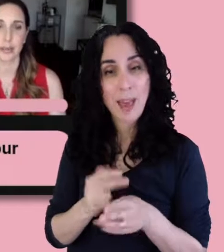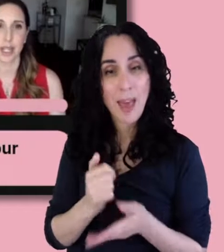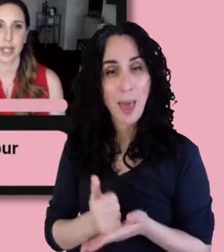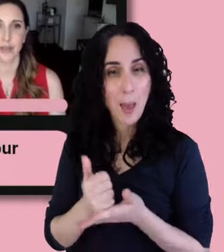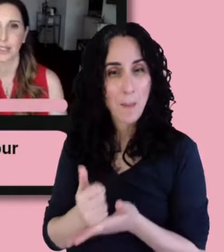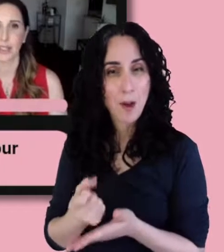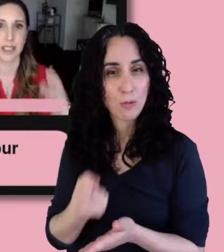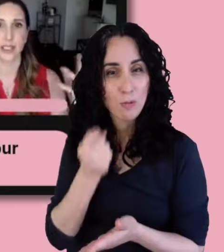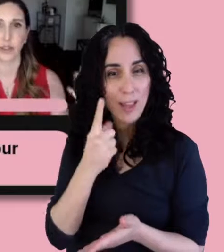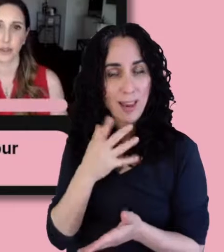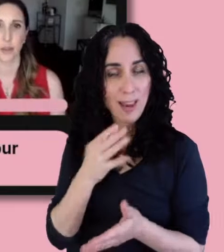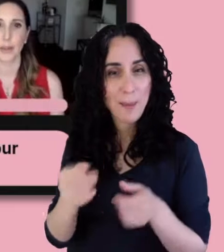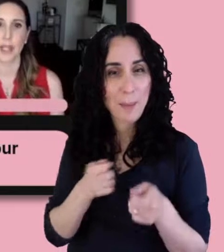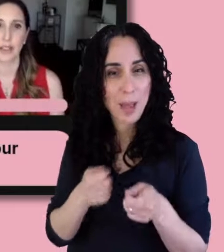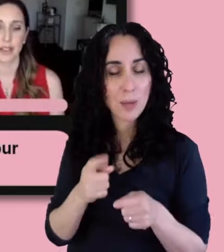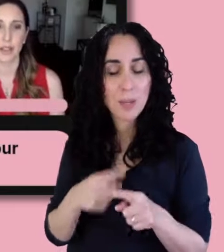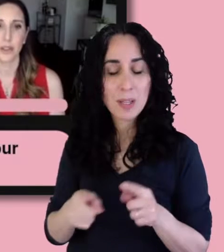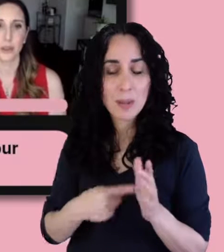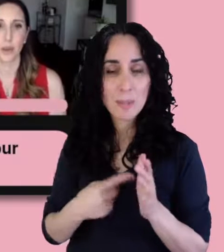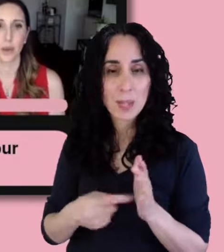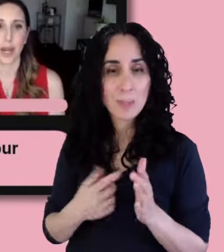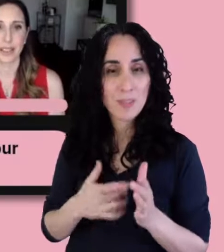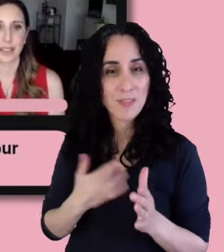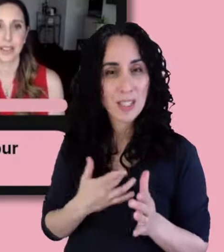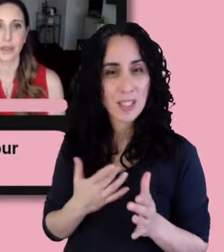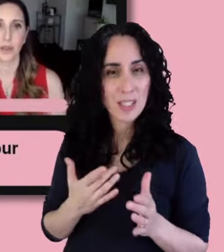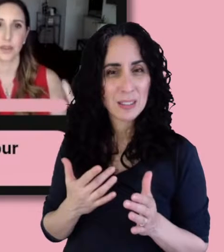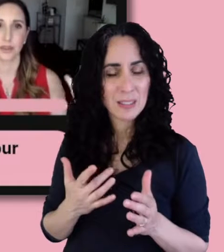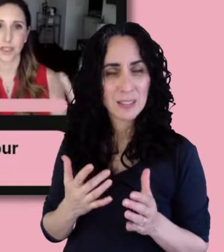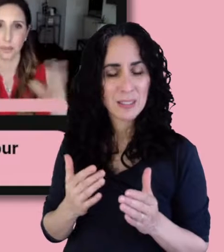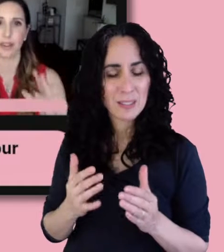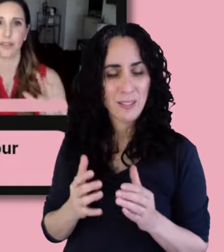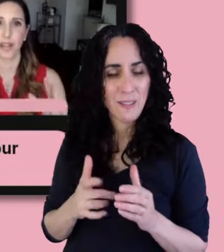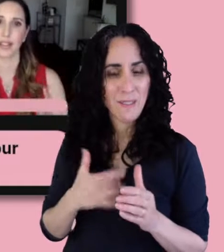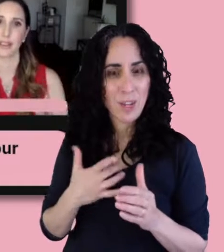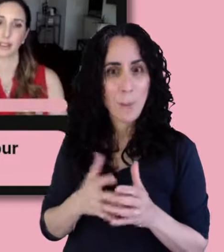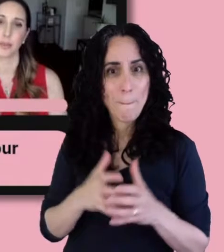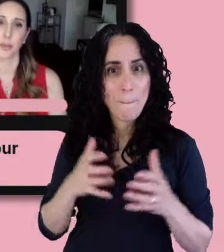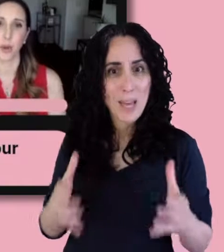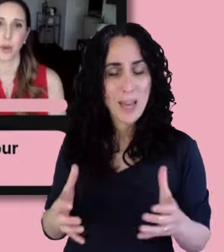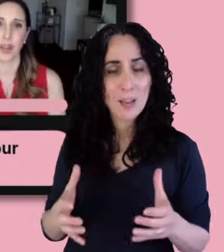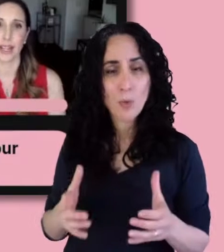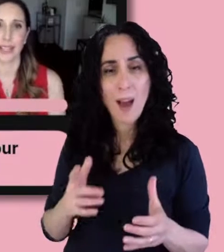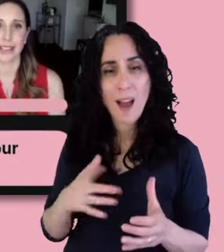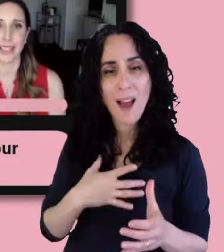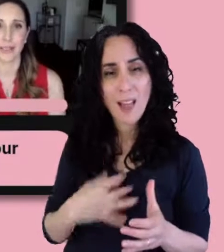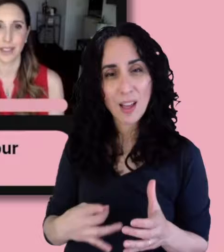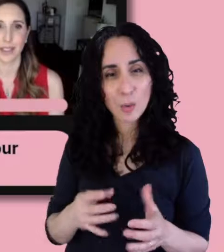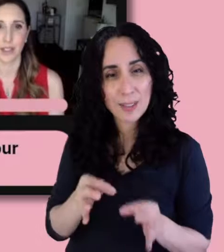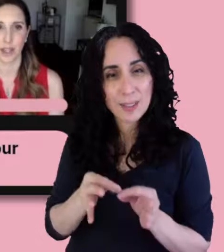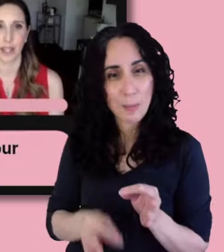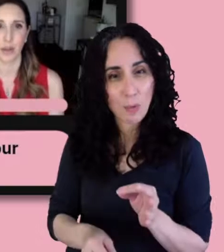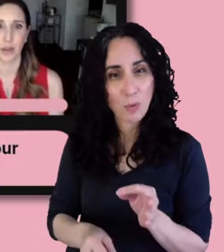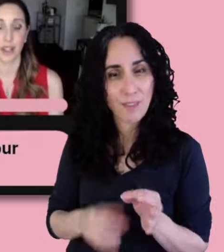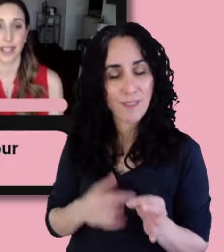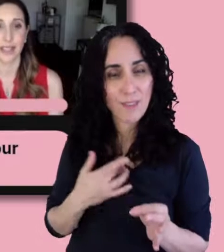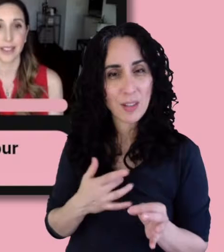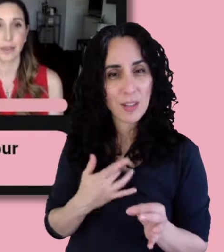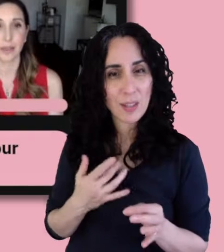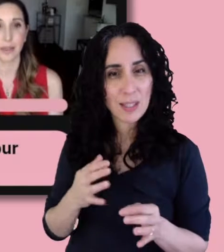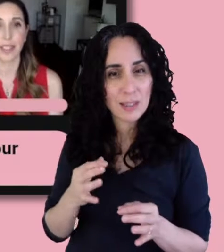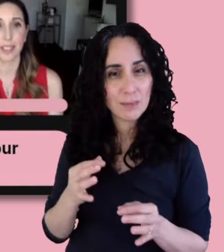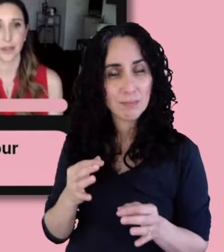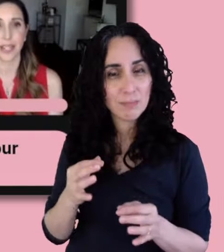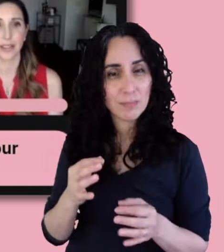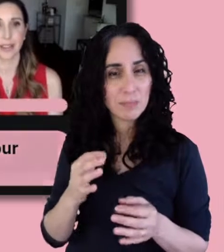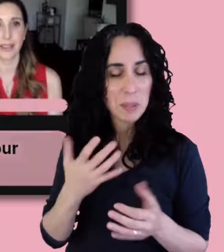but sometimes feelings feel too big. Mm, So I like to sort of simplify it a little bit more and get a feeling chart out, which I think could